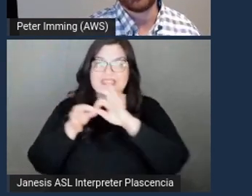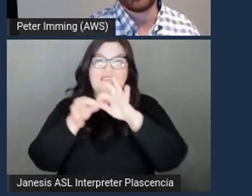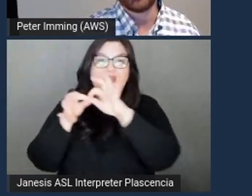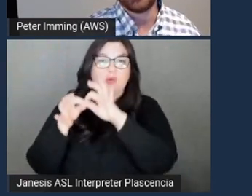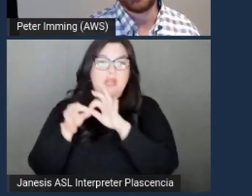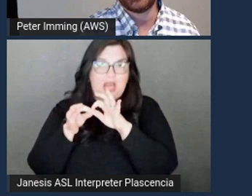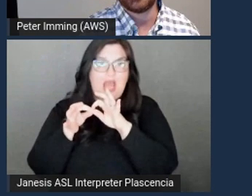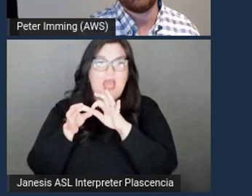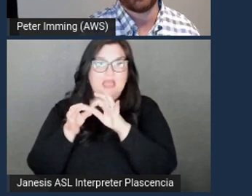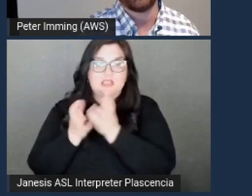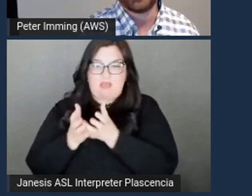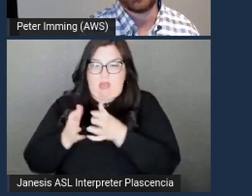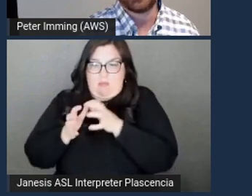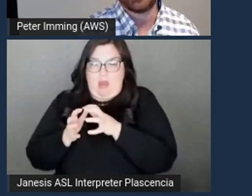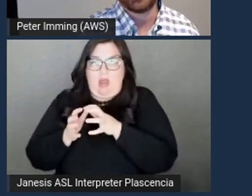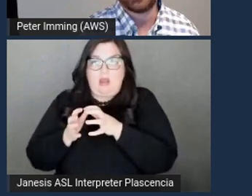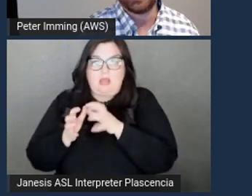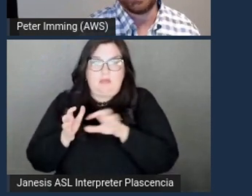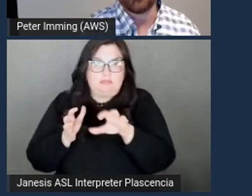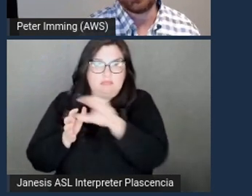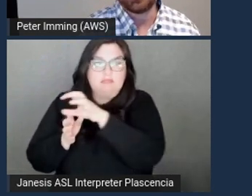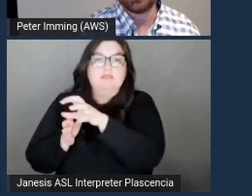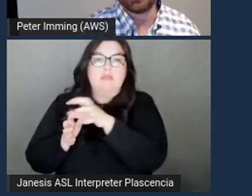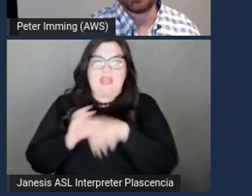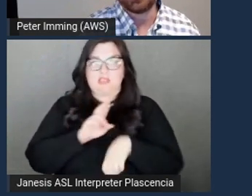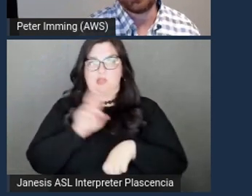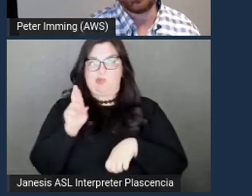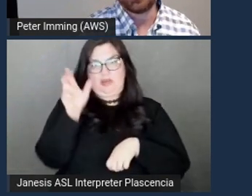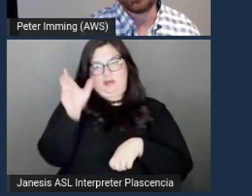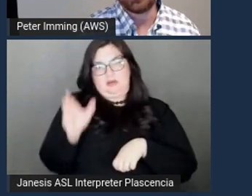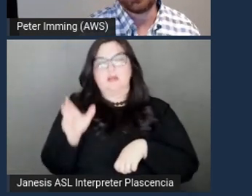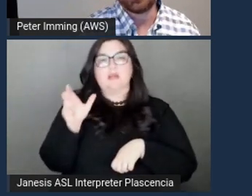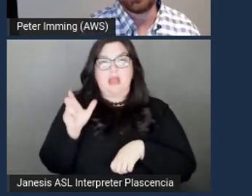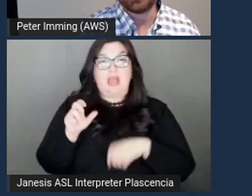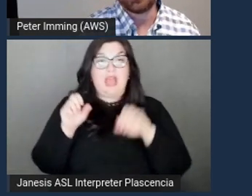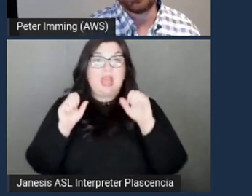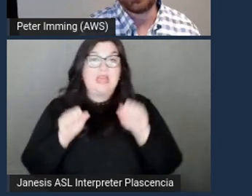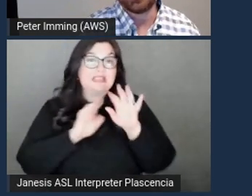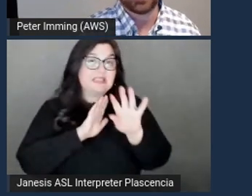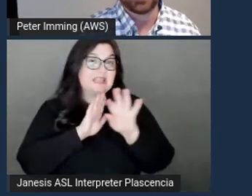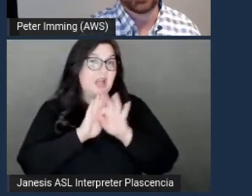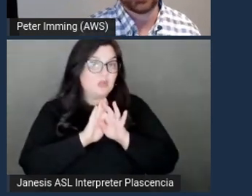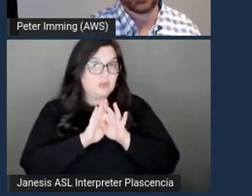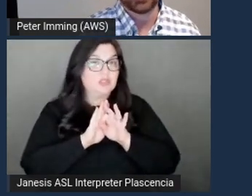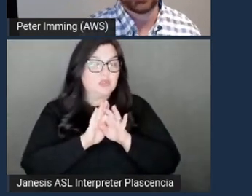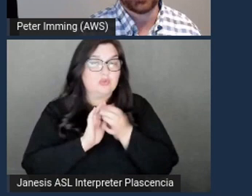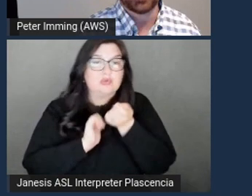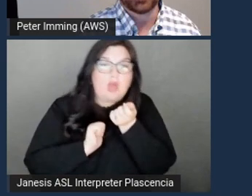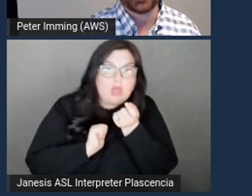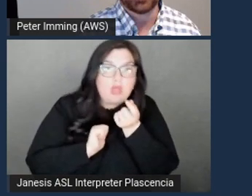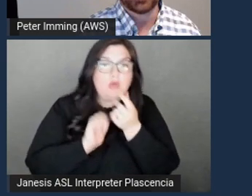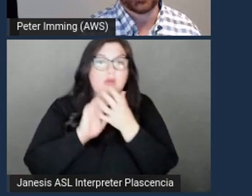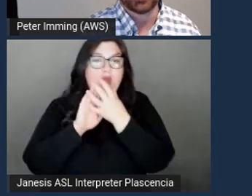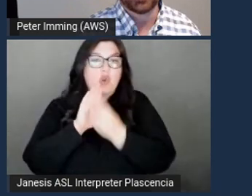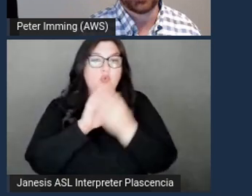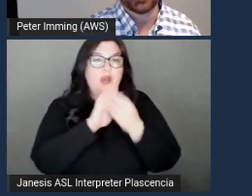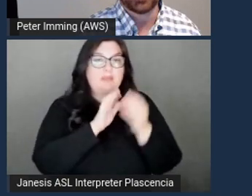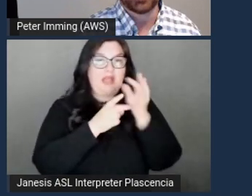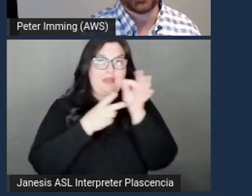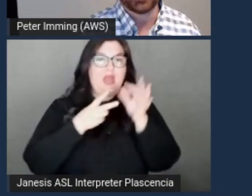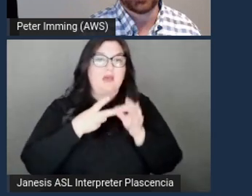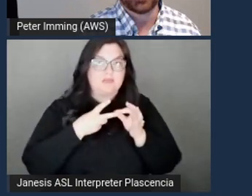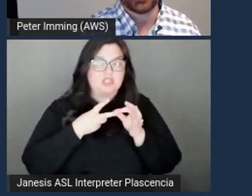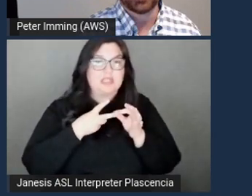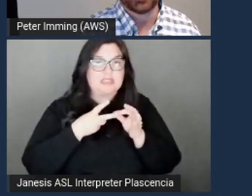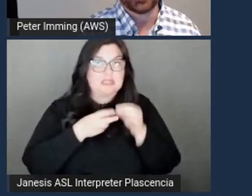the bucket contents, that would be the choice on the right. And now we can choose a little bit of our replication options. We want to enable the